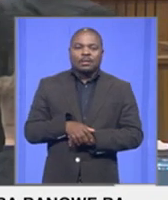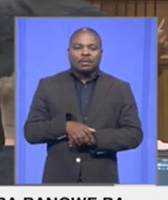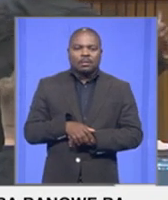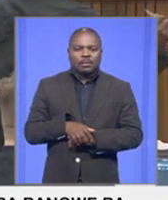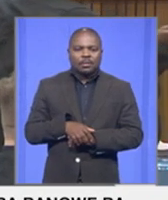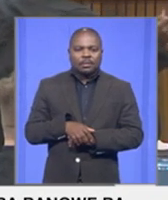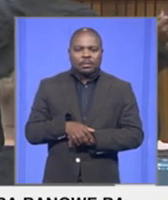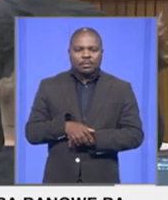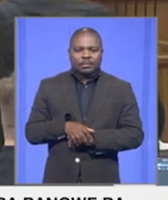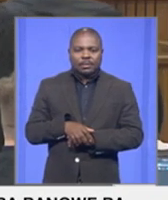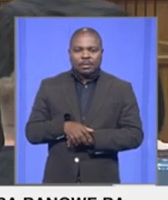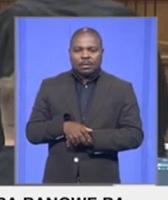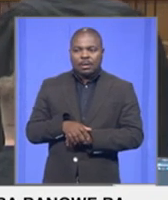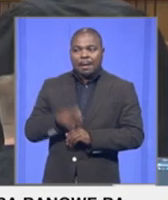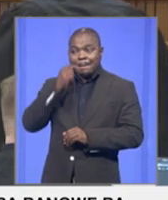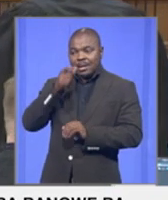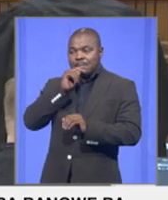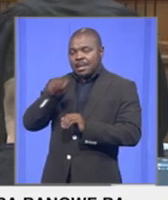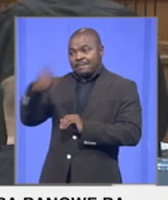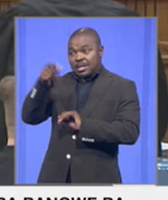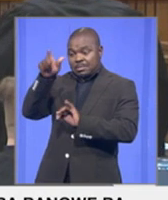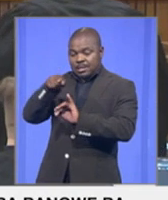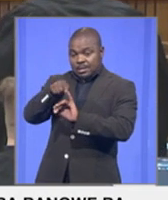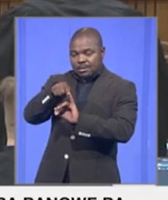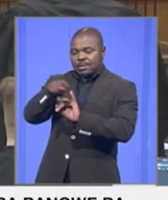So it's that one on the left, it's accused 1,